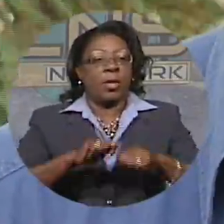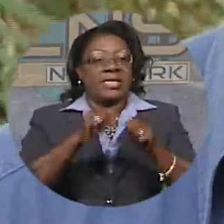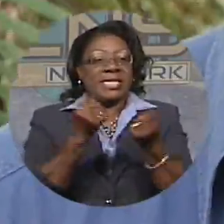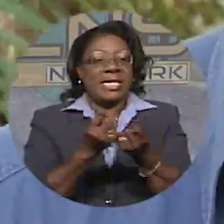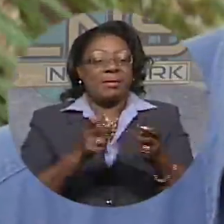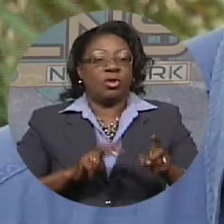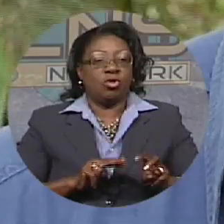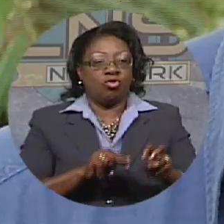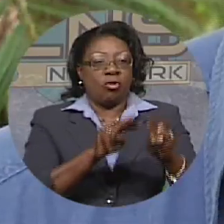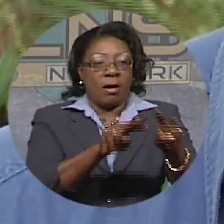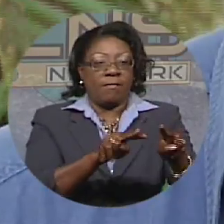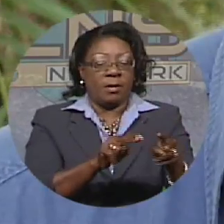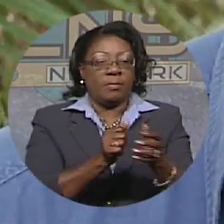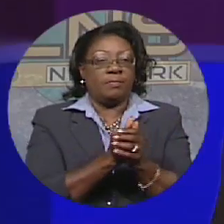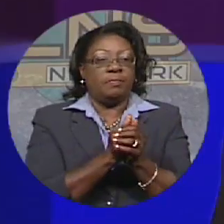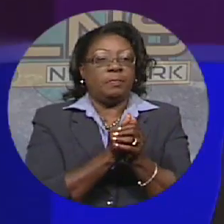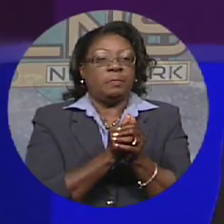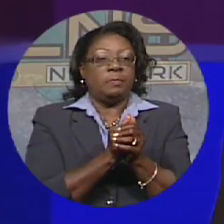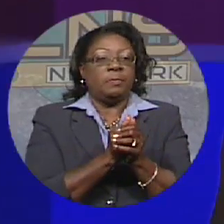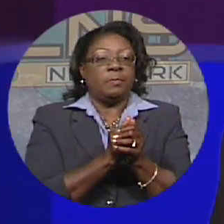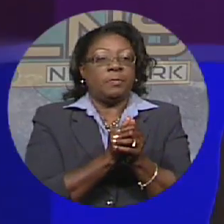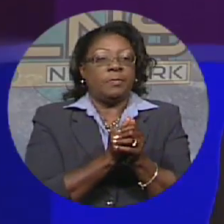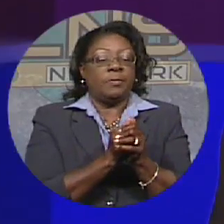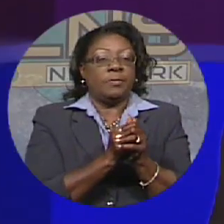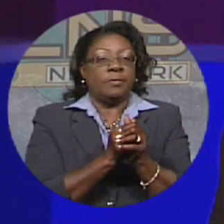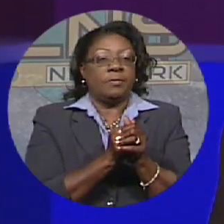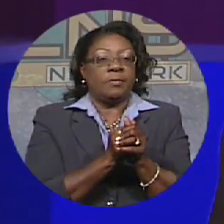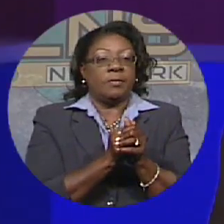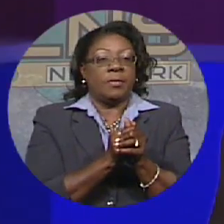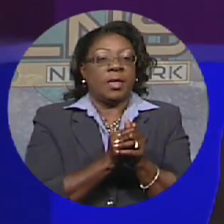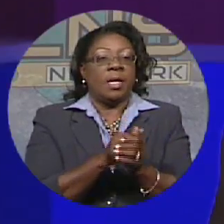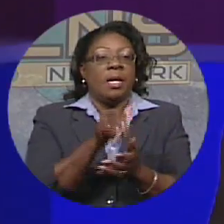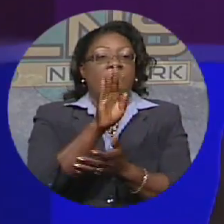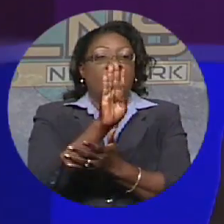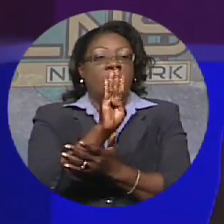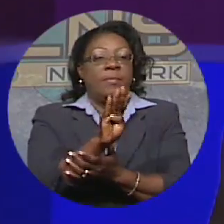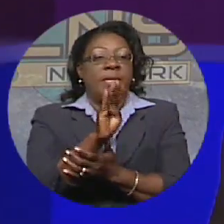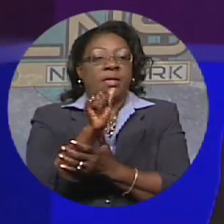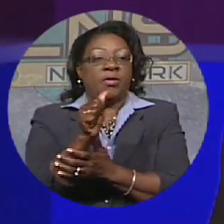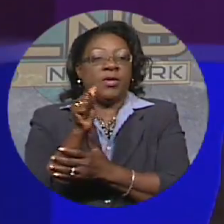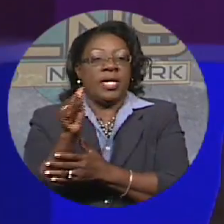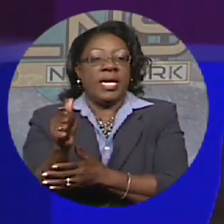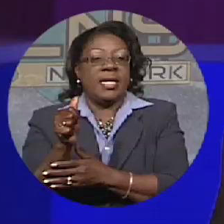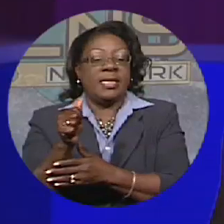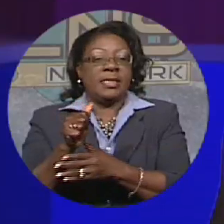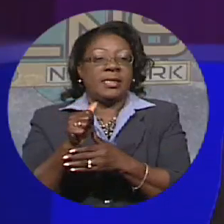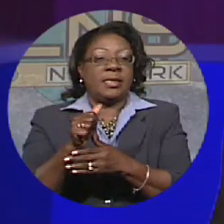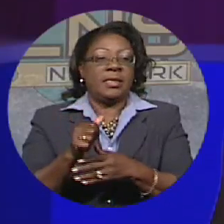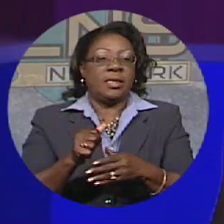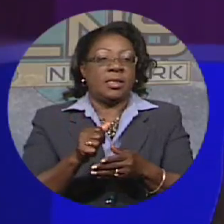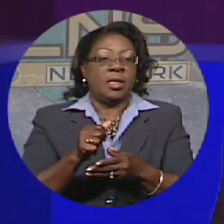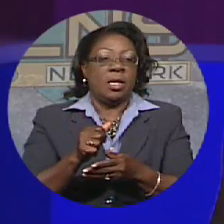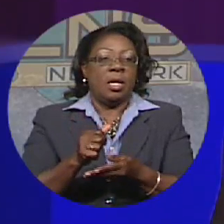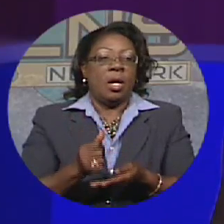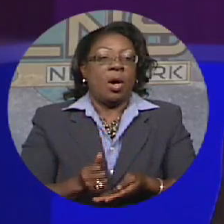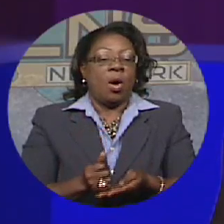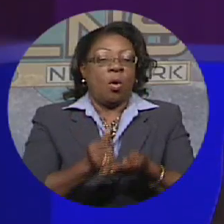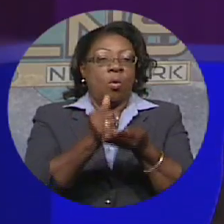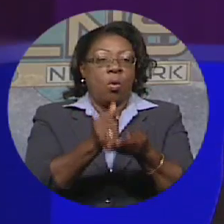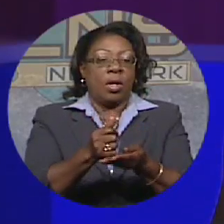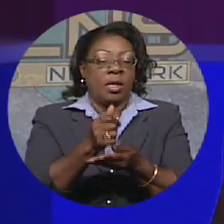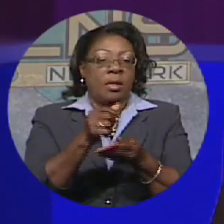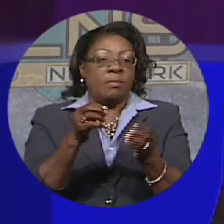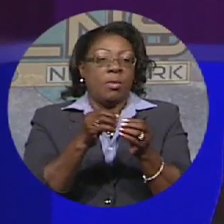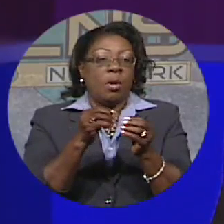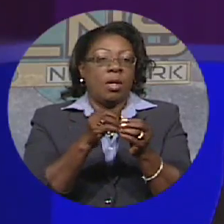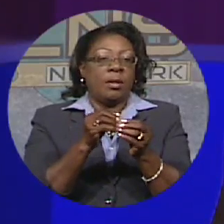teams will be able to travel for the rest of the year. Well, the B3A is awarding more than 20 deserving student athletes during its All-Merit